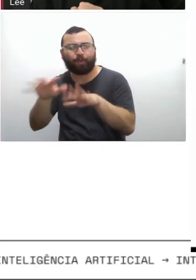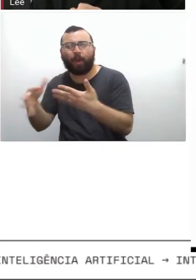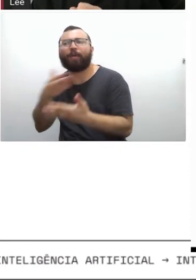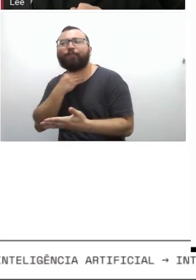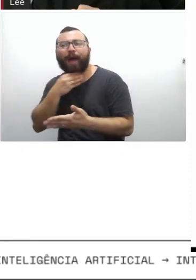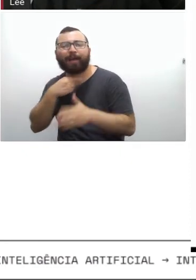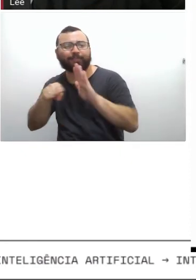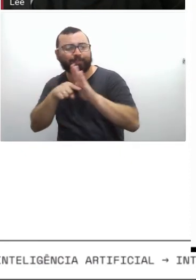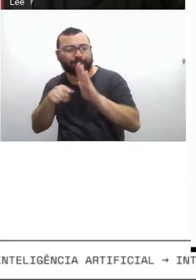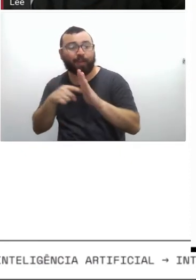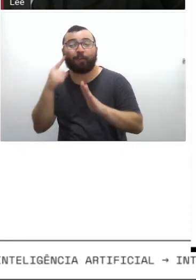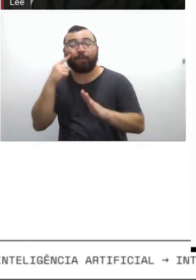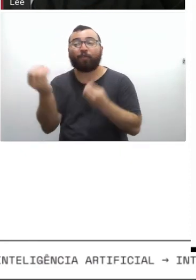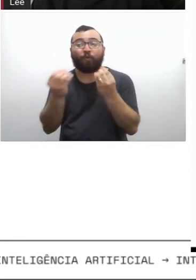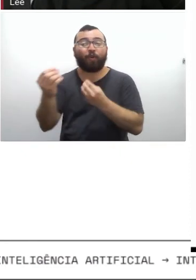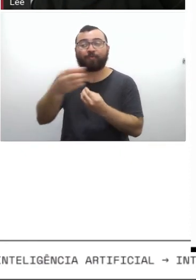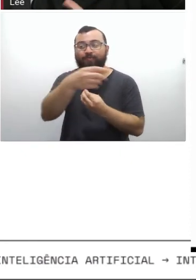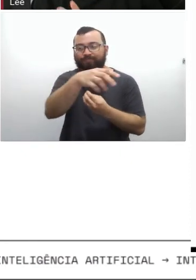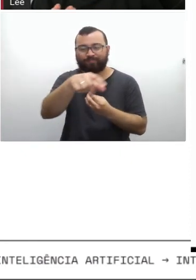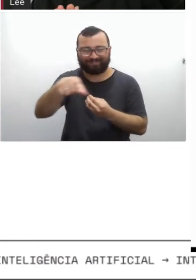exactly how that looks for a chatbot.